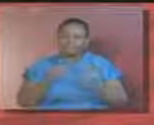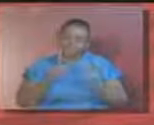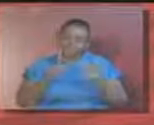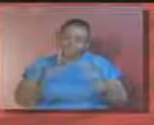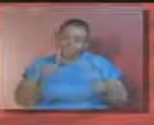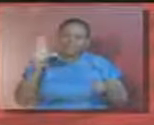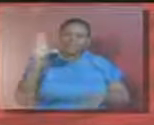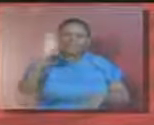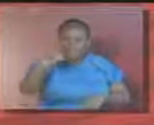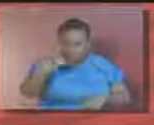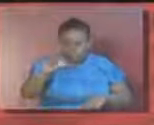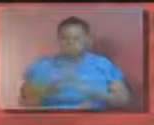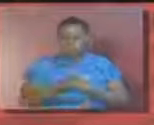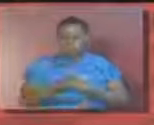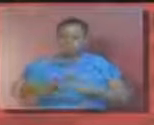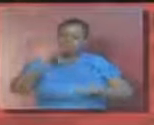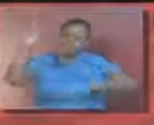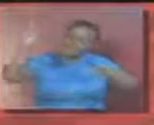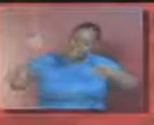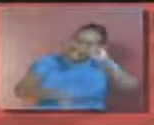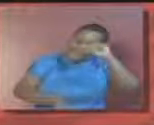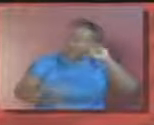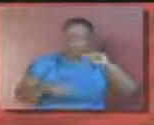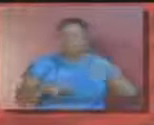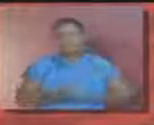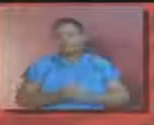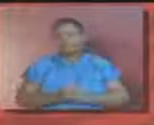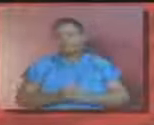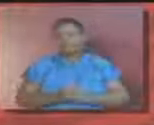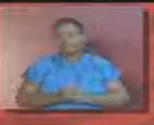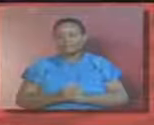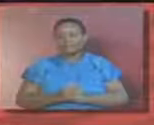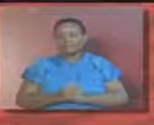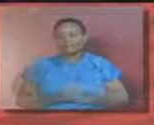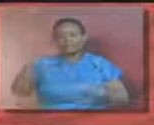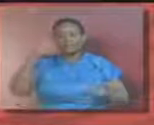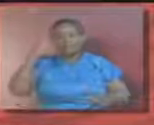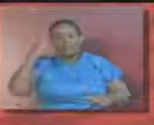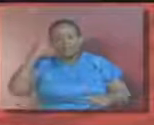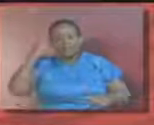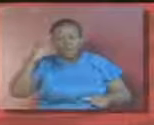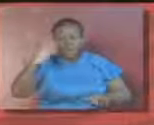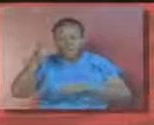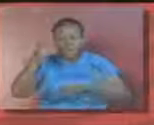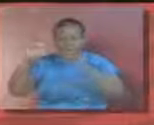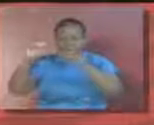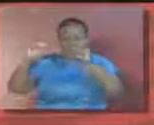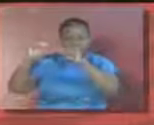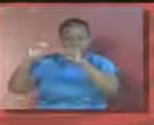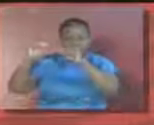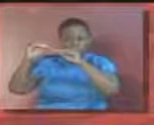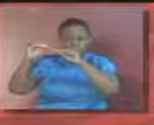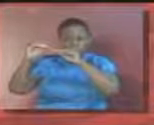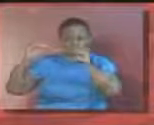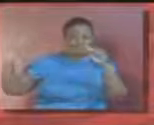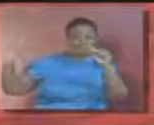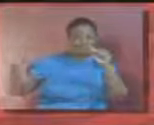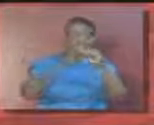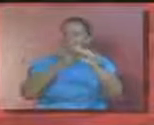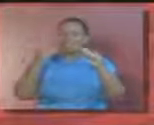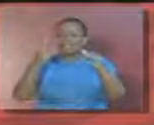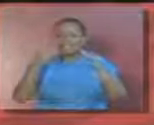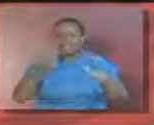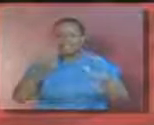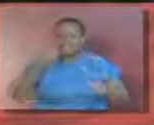criteria for the use of vaccines in Trinidad and Tobago, and the WHO has a very strict and